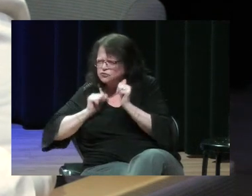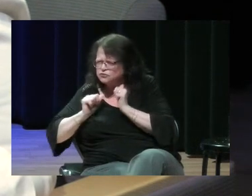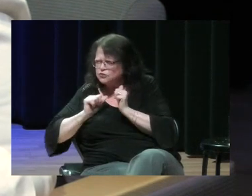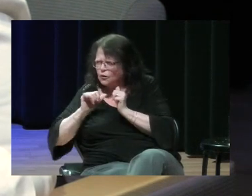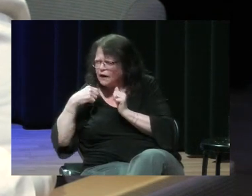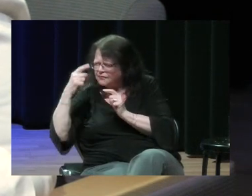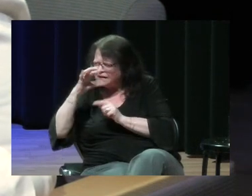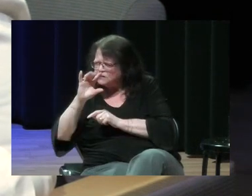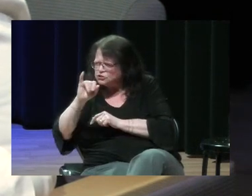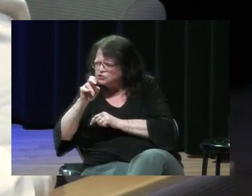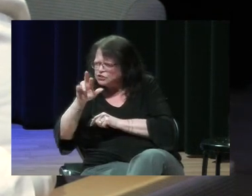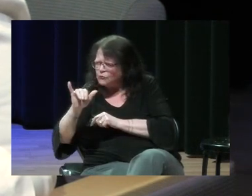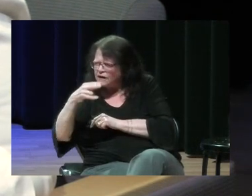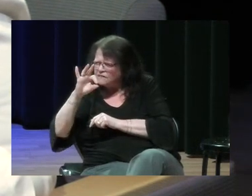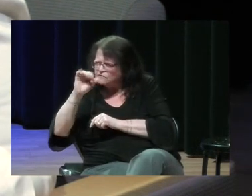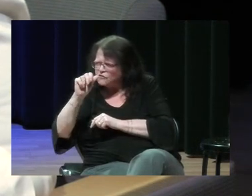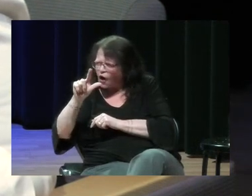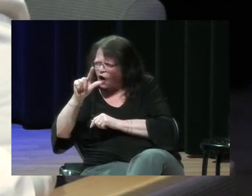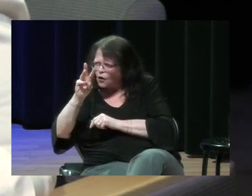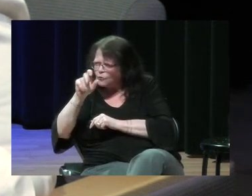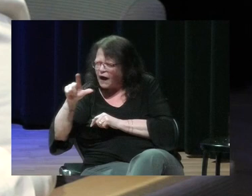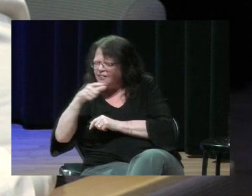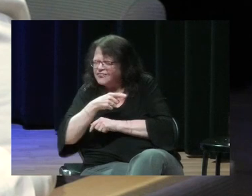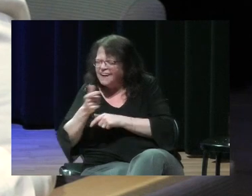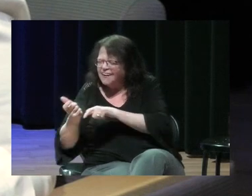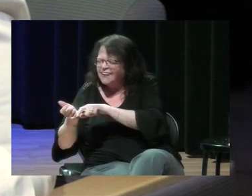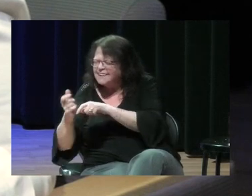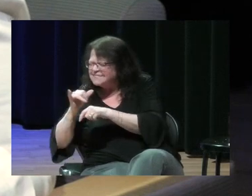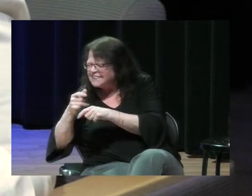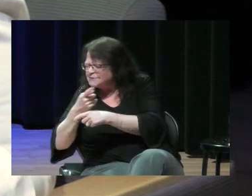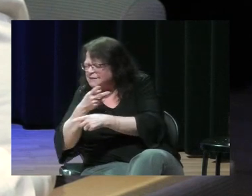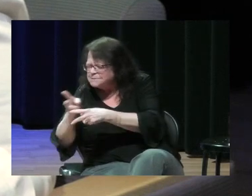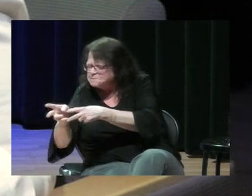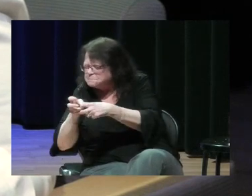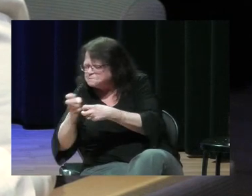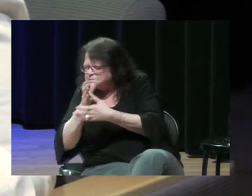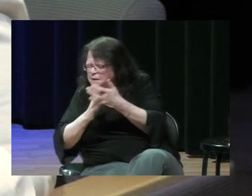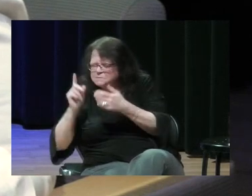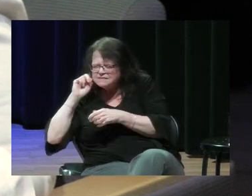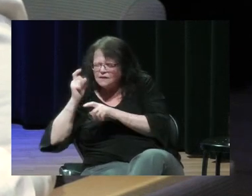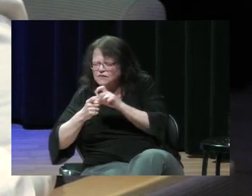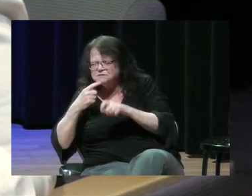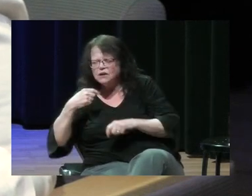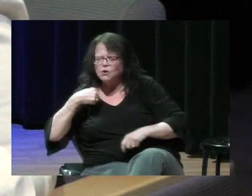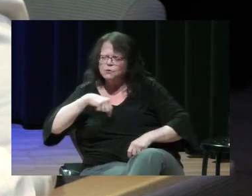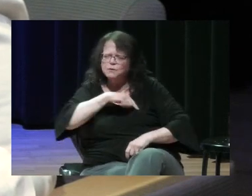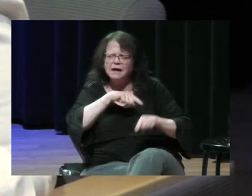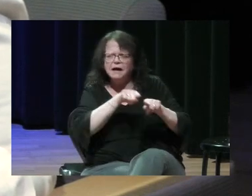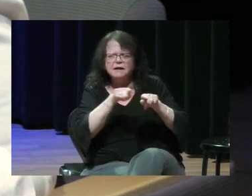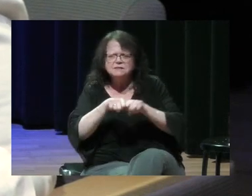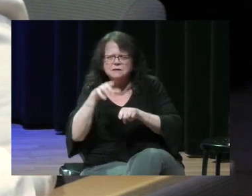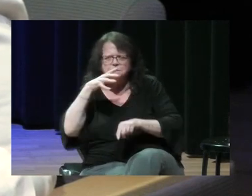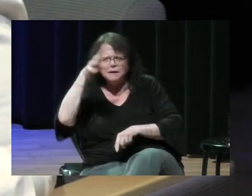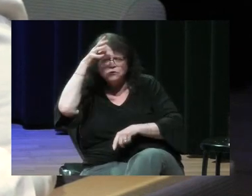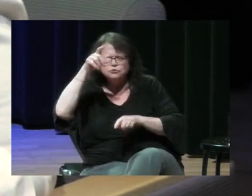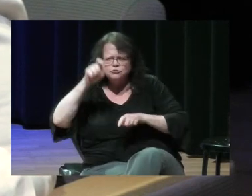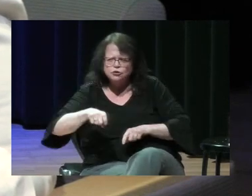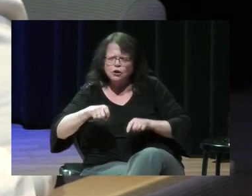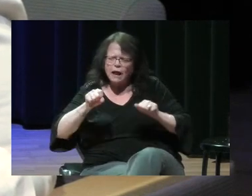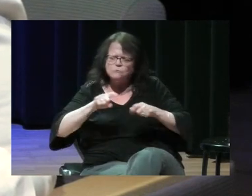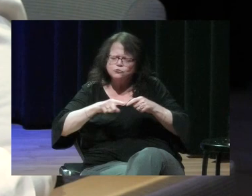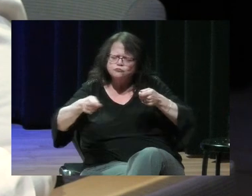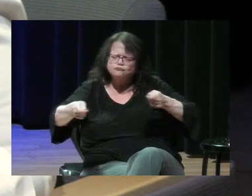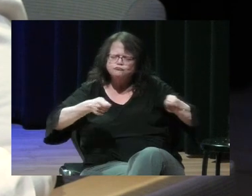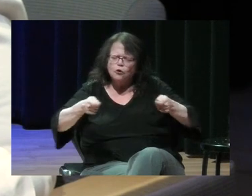it was Jerry Falwell that they grabbed some sound from, saying, we as parents should be able to control the destiny of